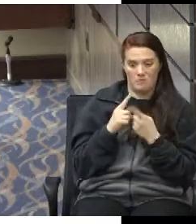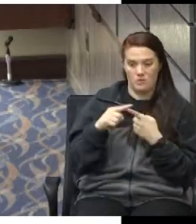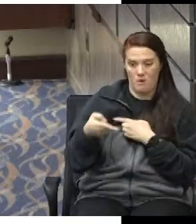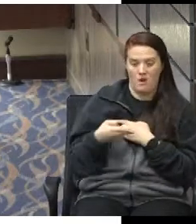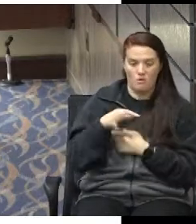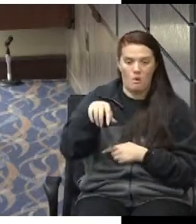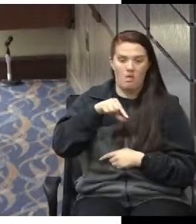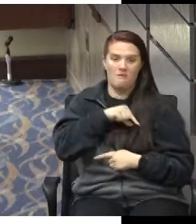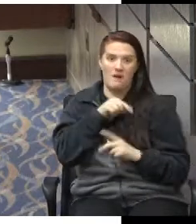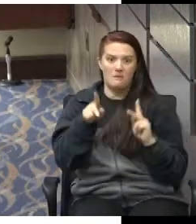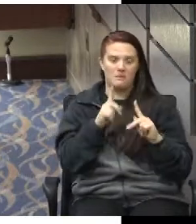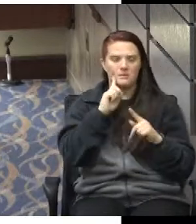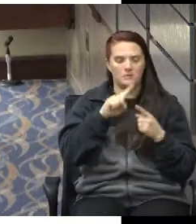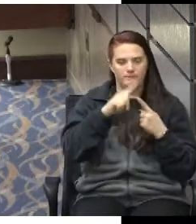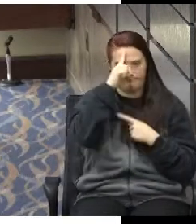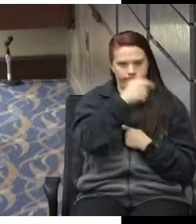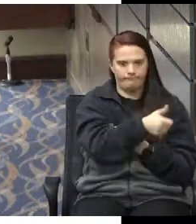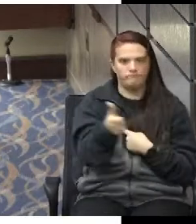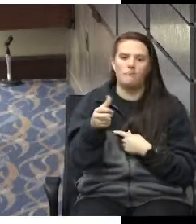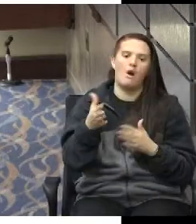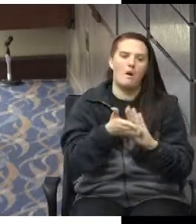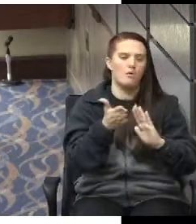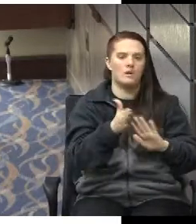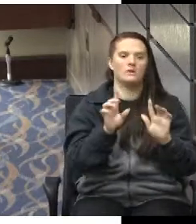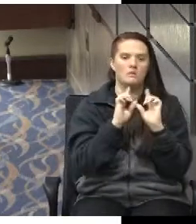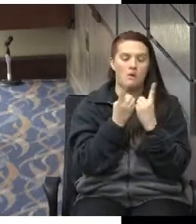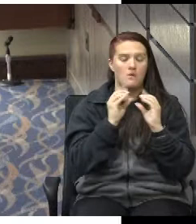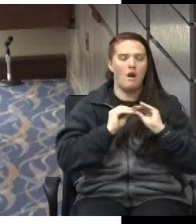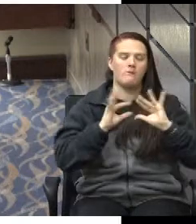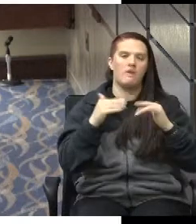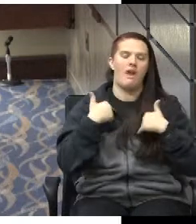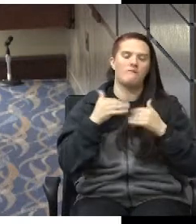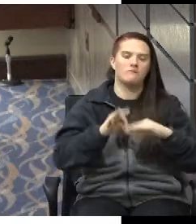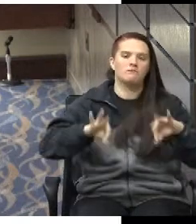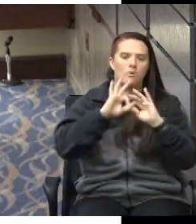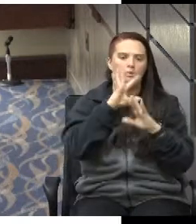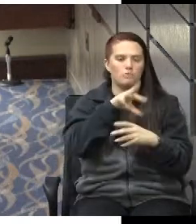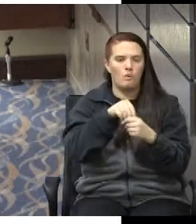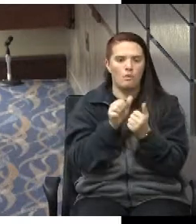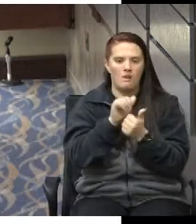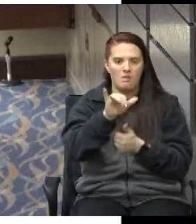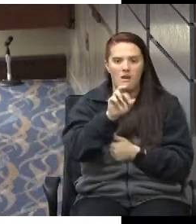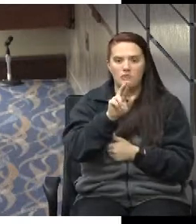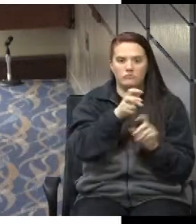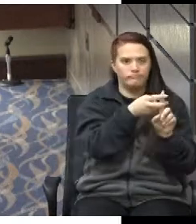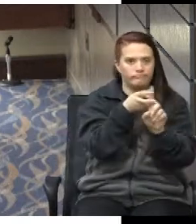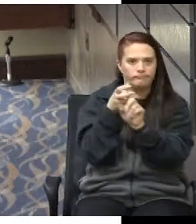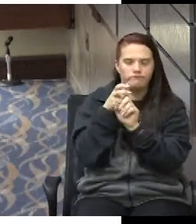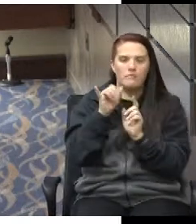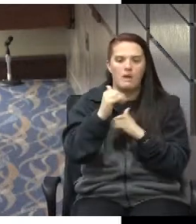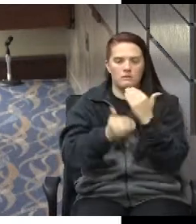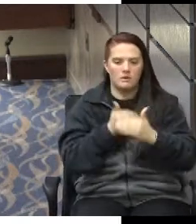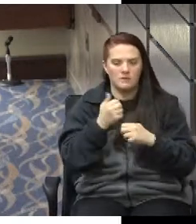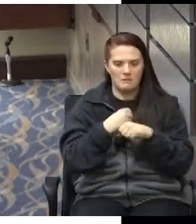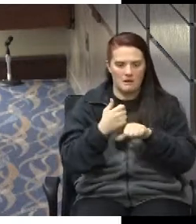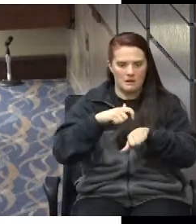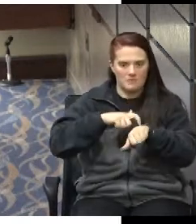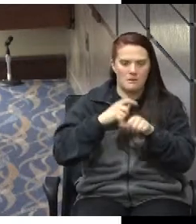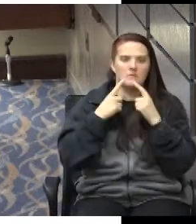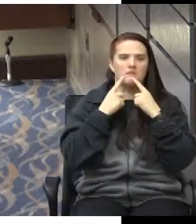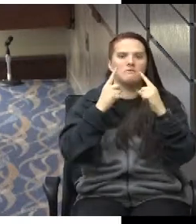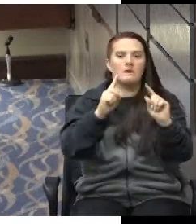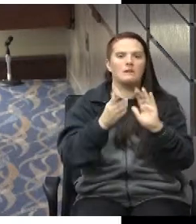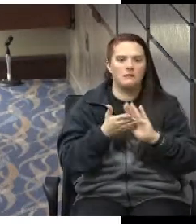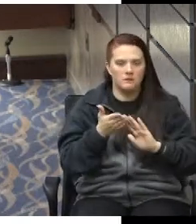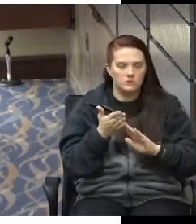qualified people, it's up to operating departments. Obviously, they play a pivotal role in that sourcing and recruiting and that process, making it timely and